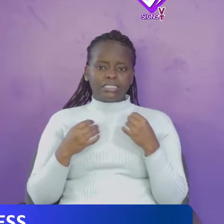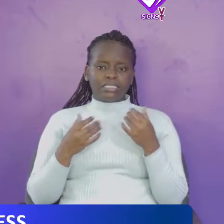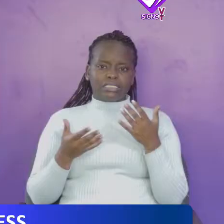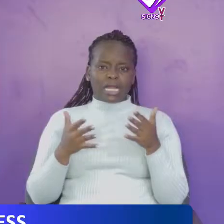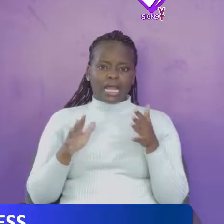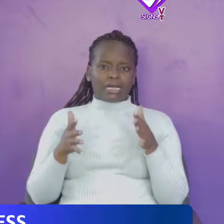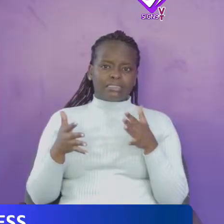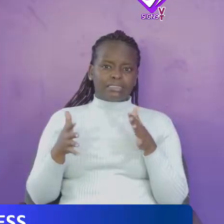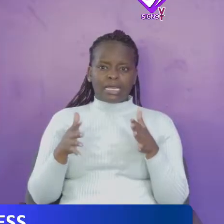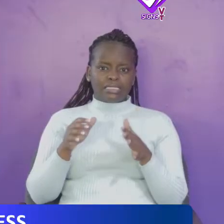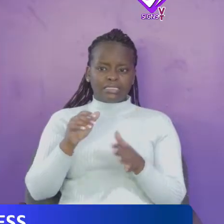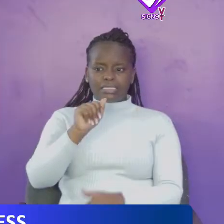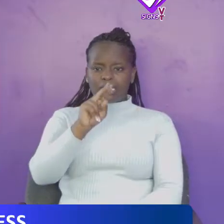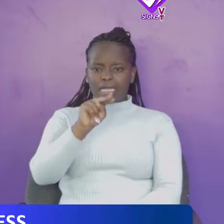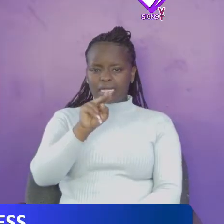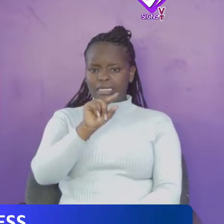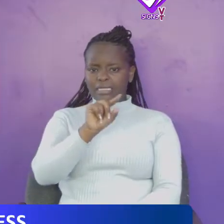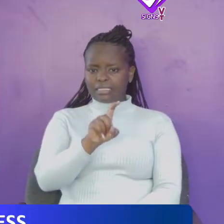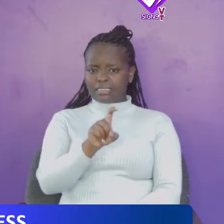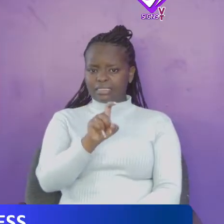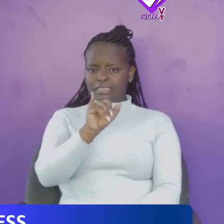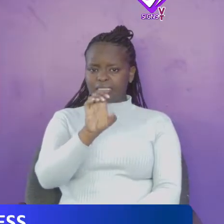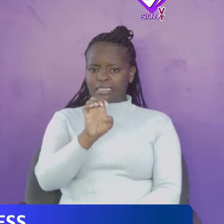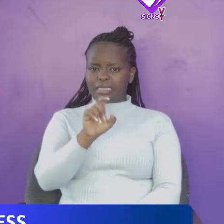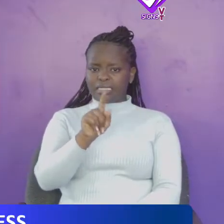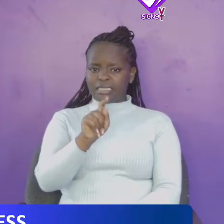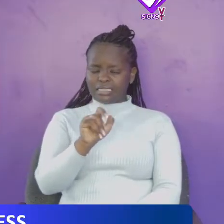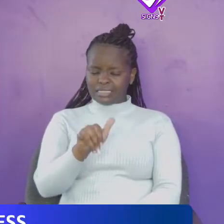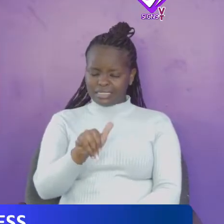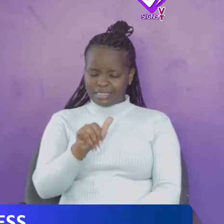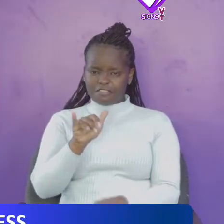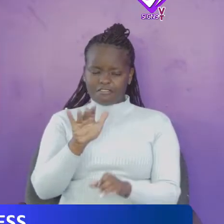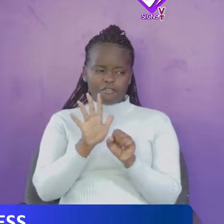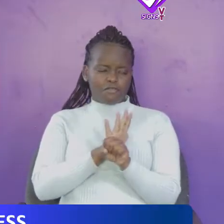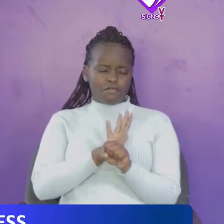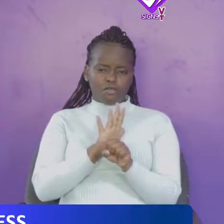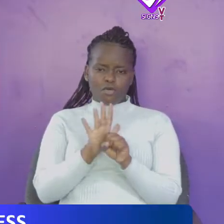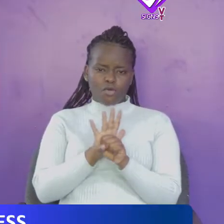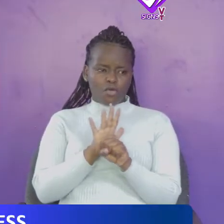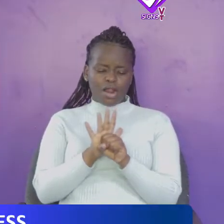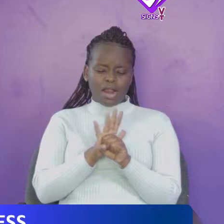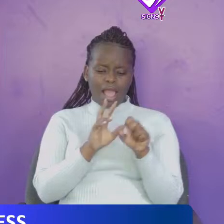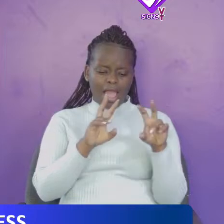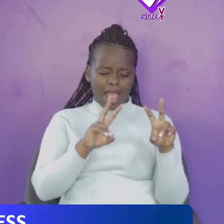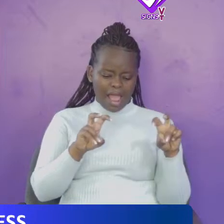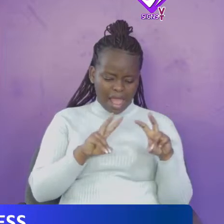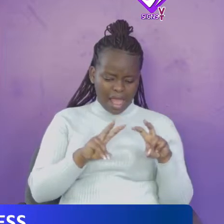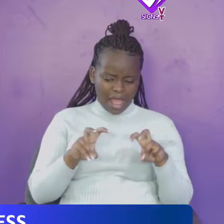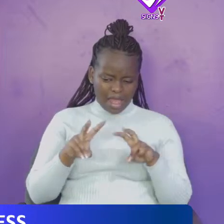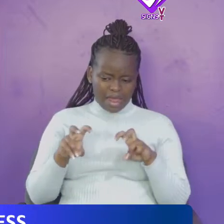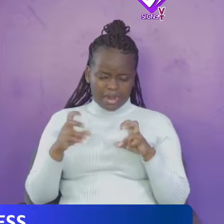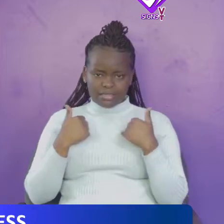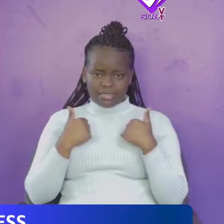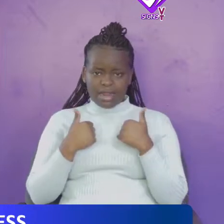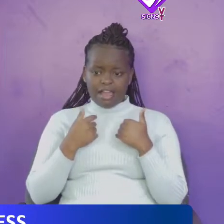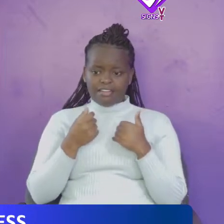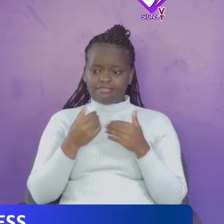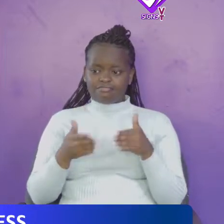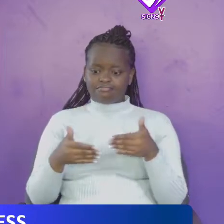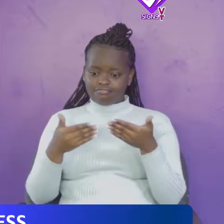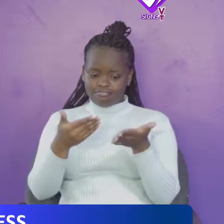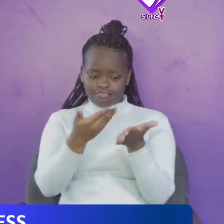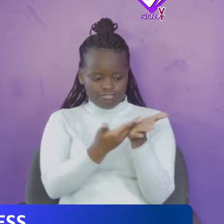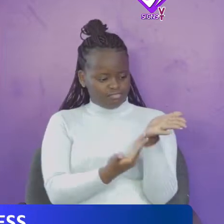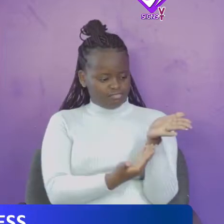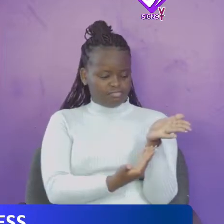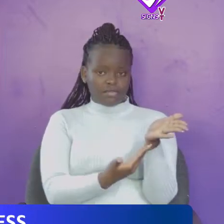disorder that is completely analyzed and there is diagnosis to show that you